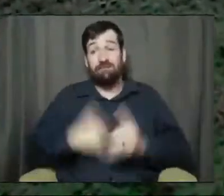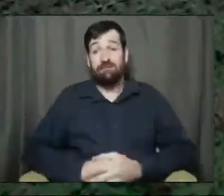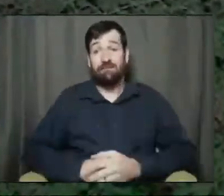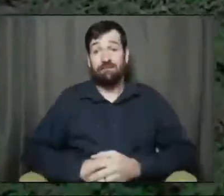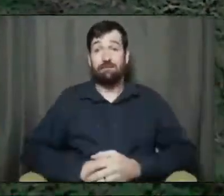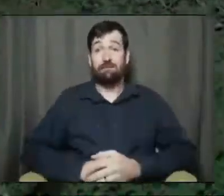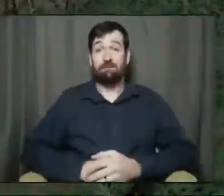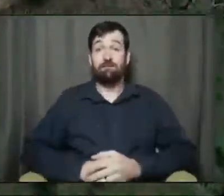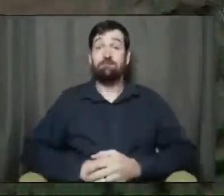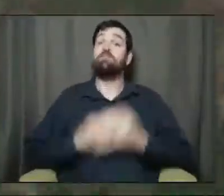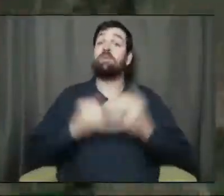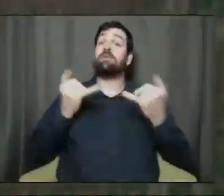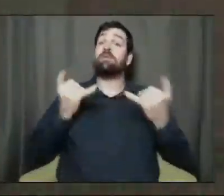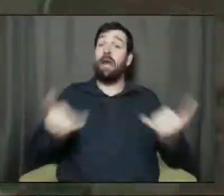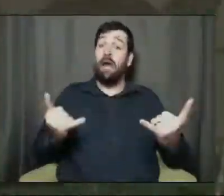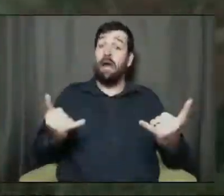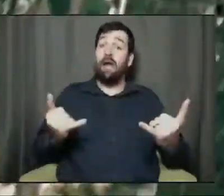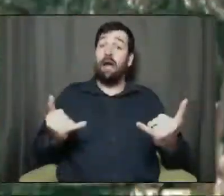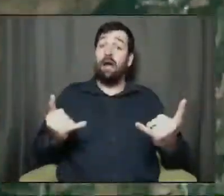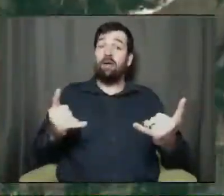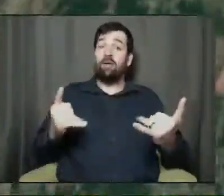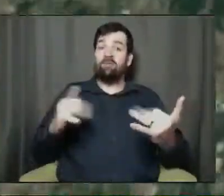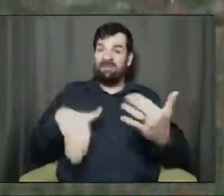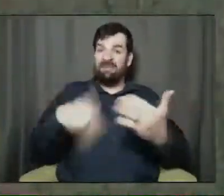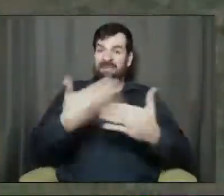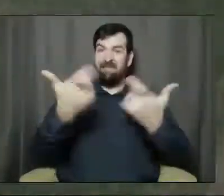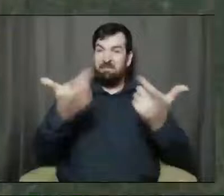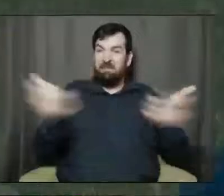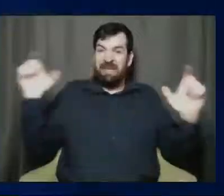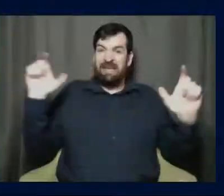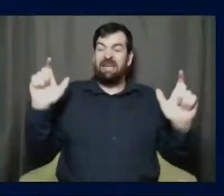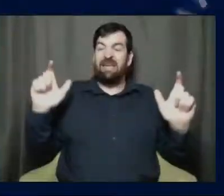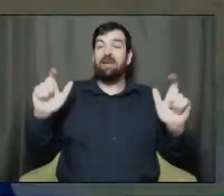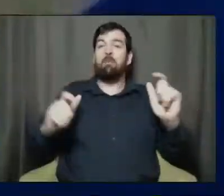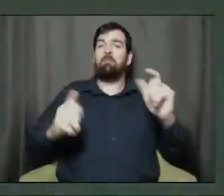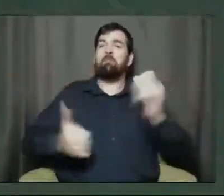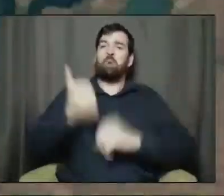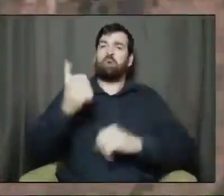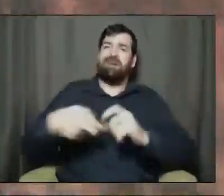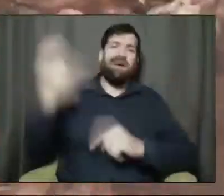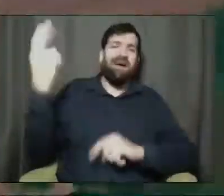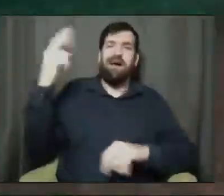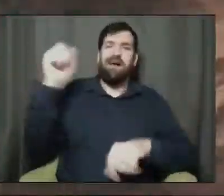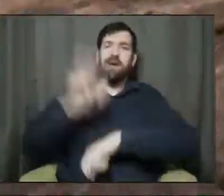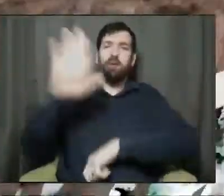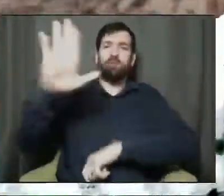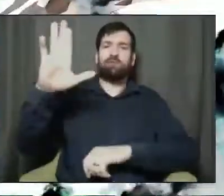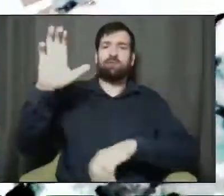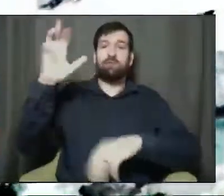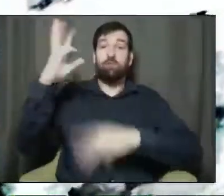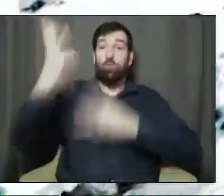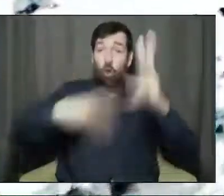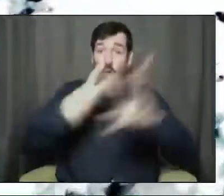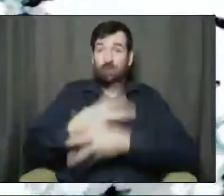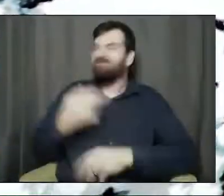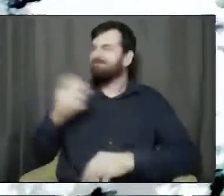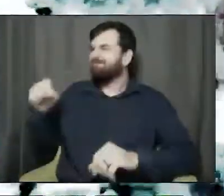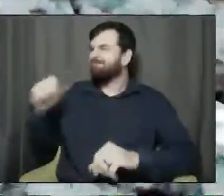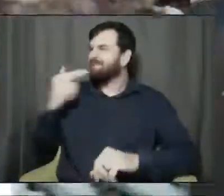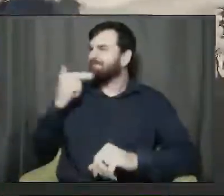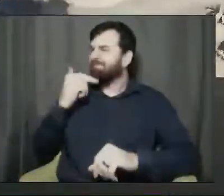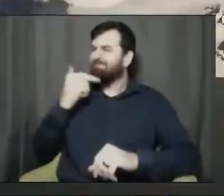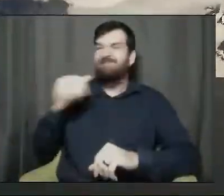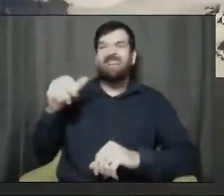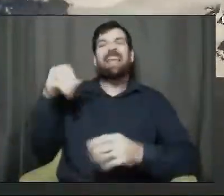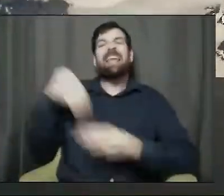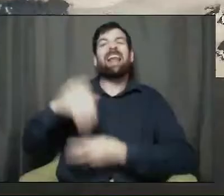And now she's on to the next big thing, climbing one of the highest mountains in the world. Just a little mountain, yeah, over in Africa, no big deal.